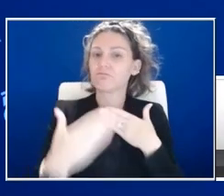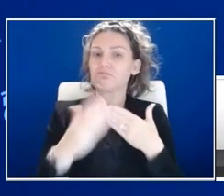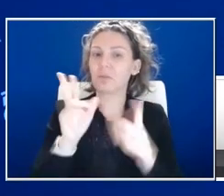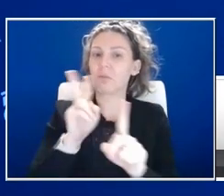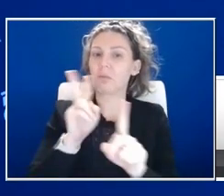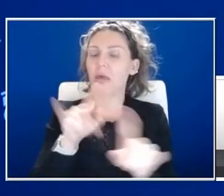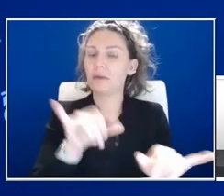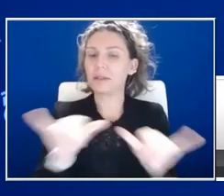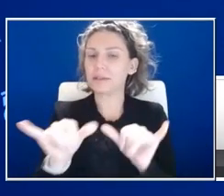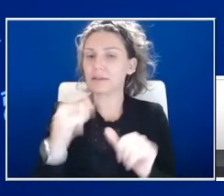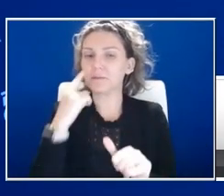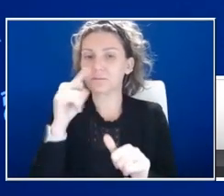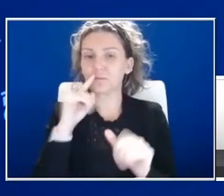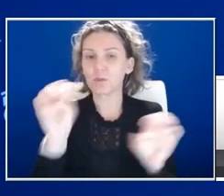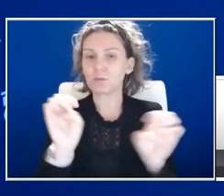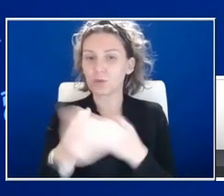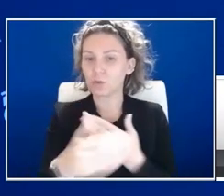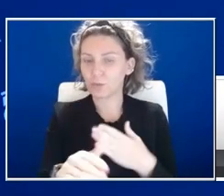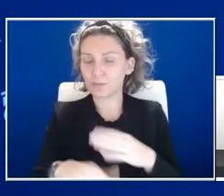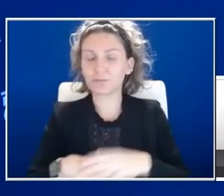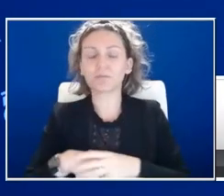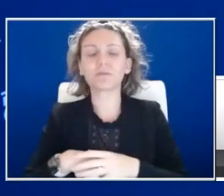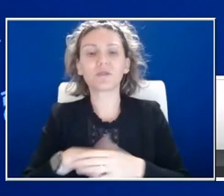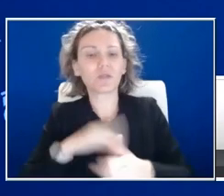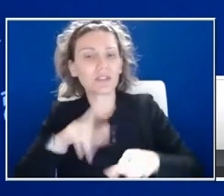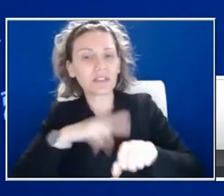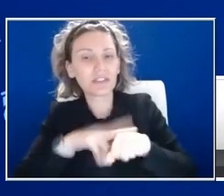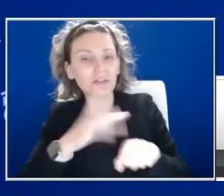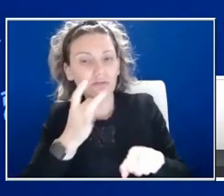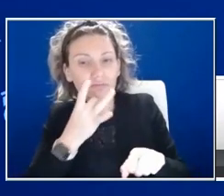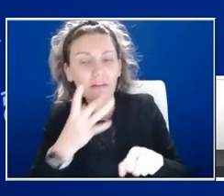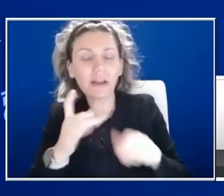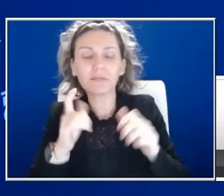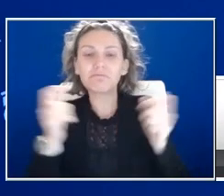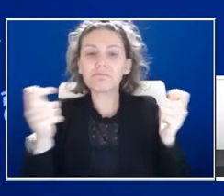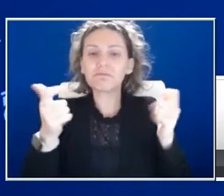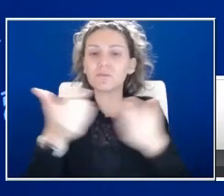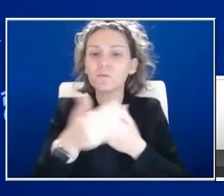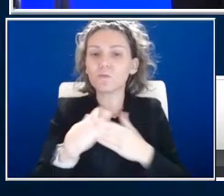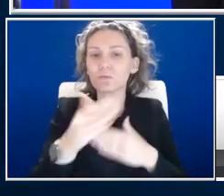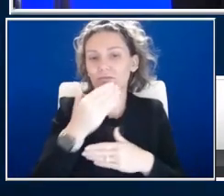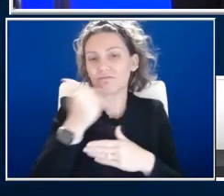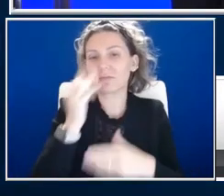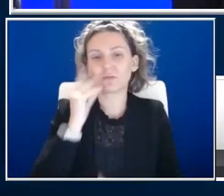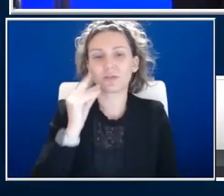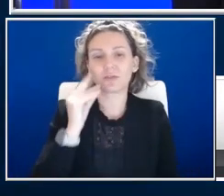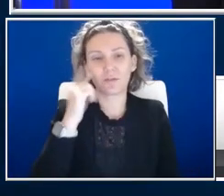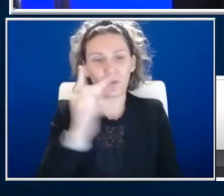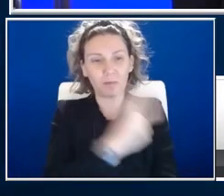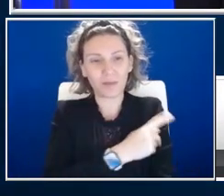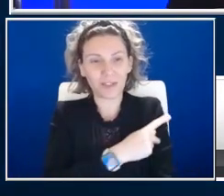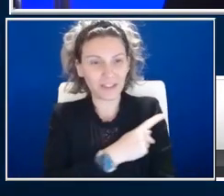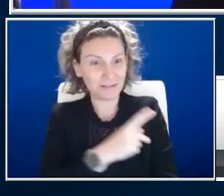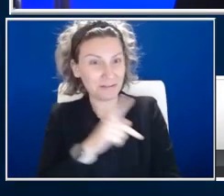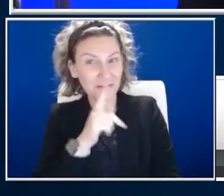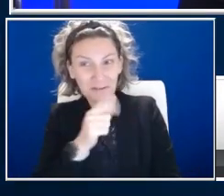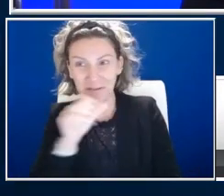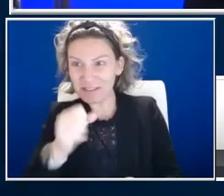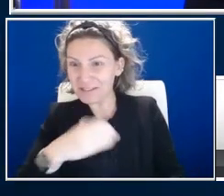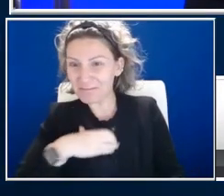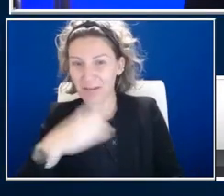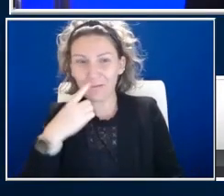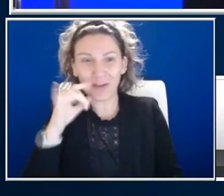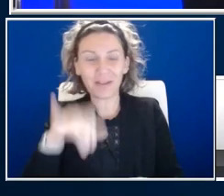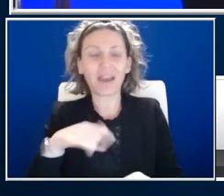emergency department. So natural light, bigger rooms, I think it's going to be a much better experience for our patients. Yeah, who can complain about that, for sure. Now, will that be the